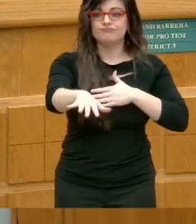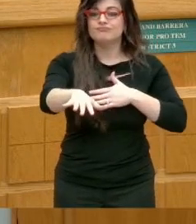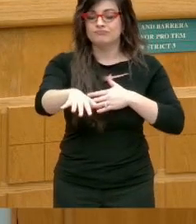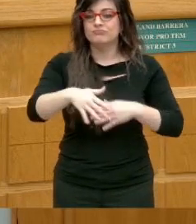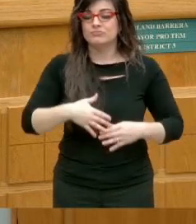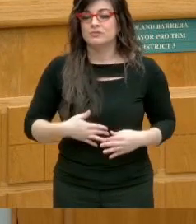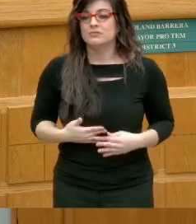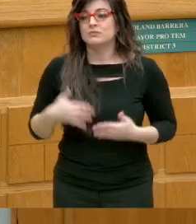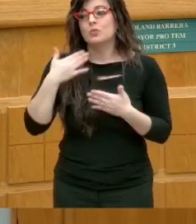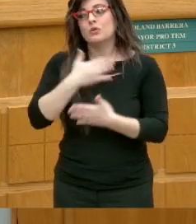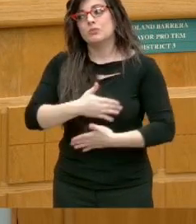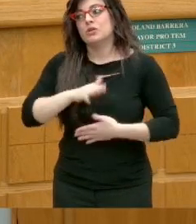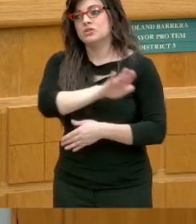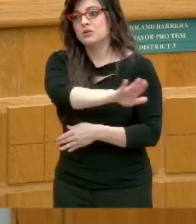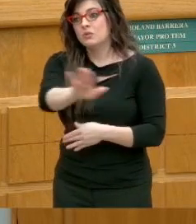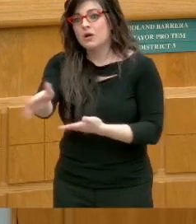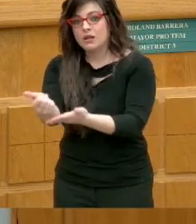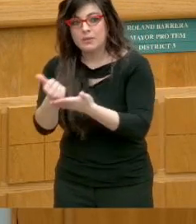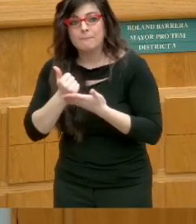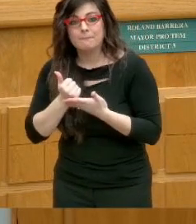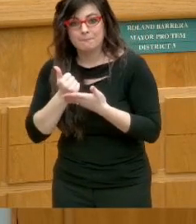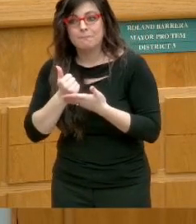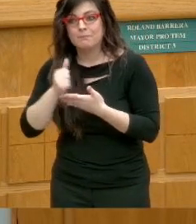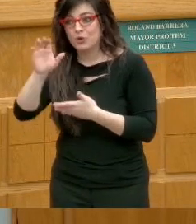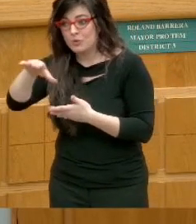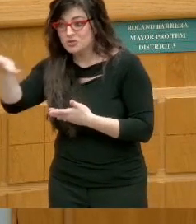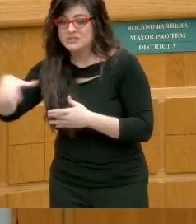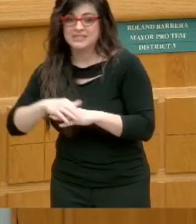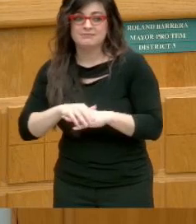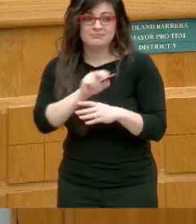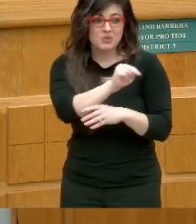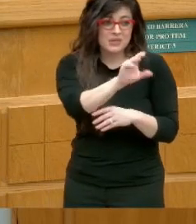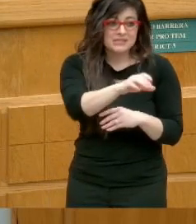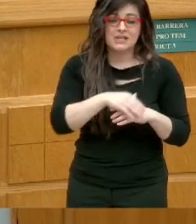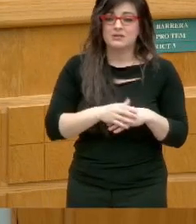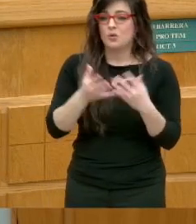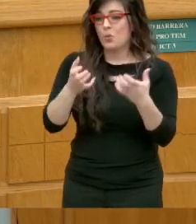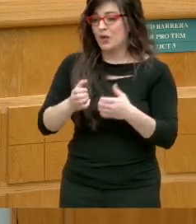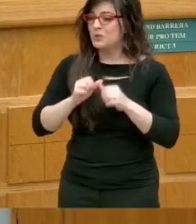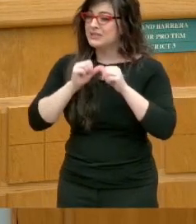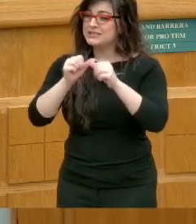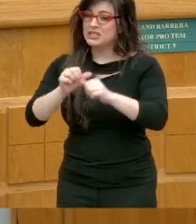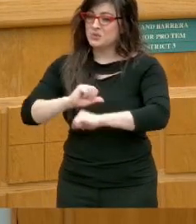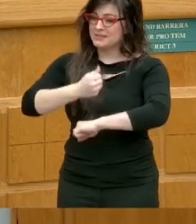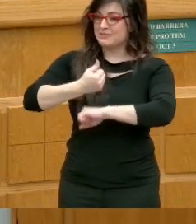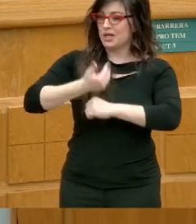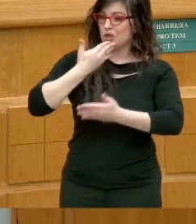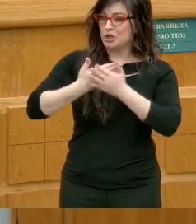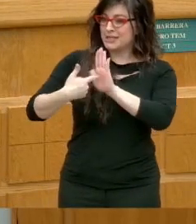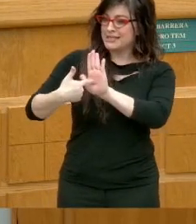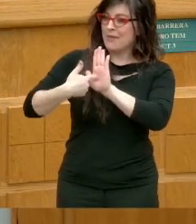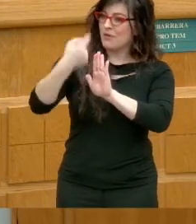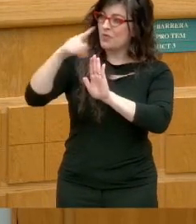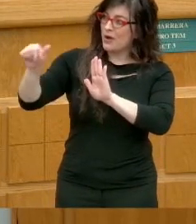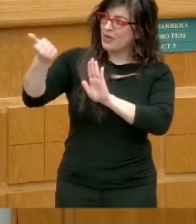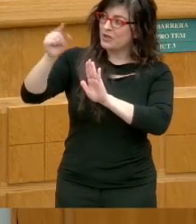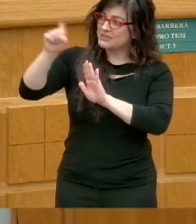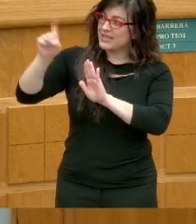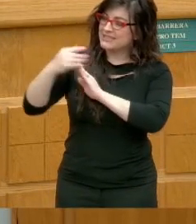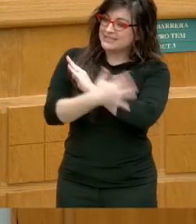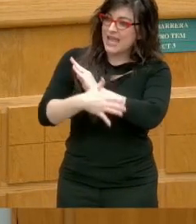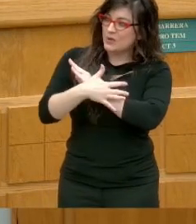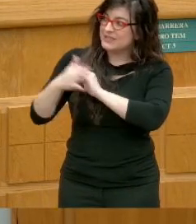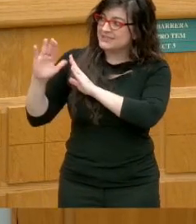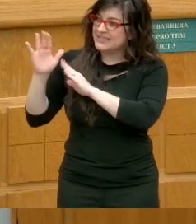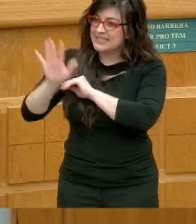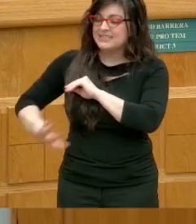appreciate your help, Corpus Christi, Nueces County. Let us continue to set the example, I think, for the rest of the state in